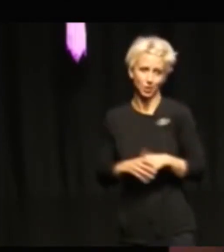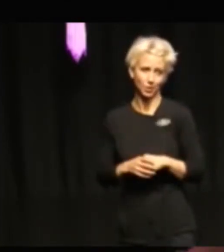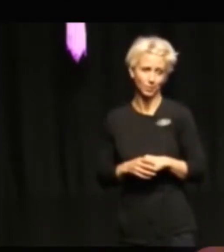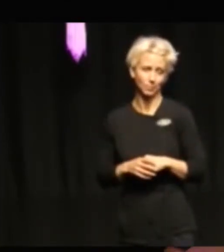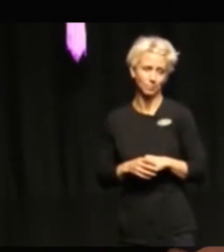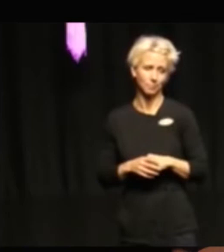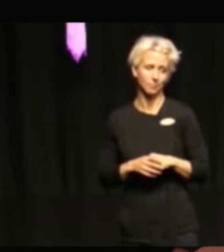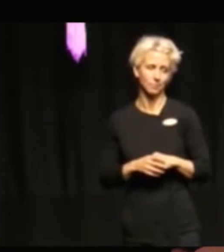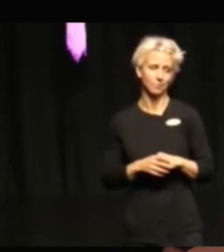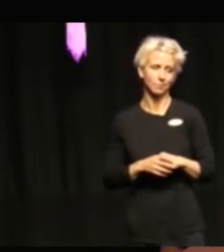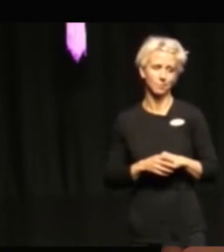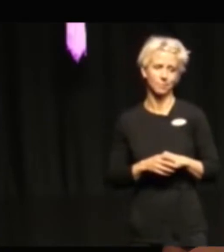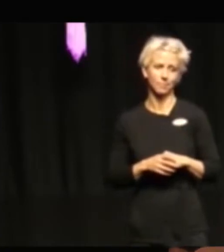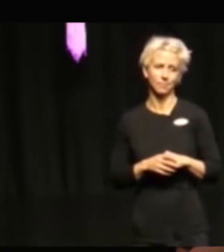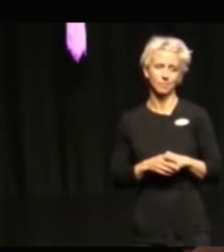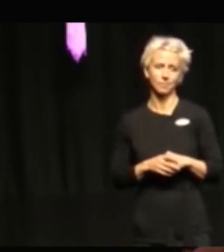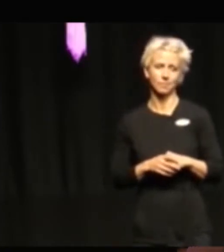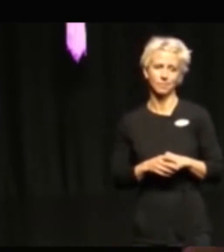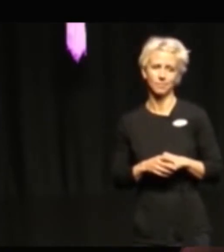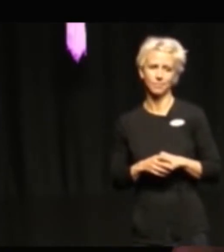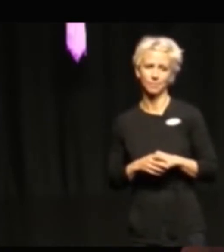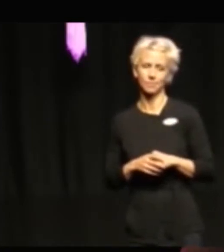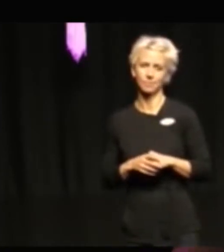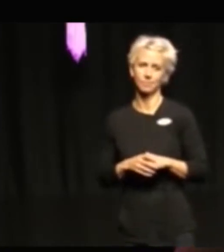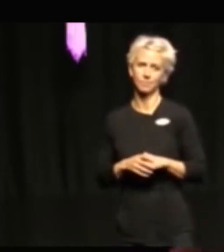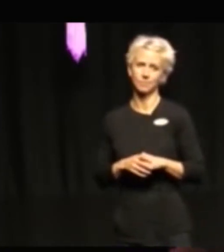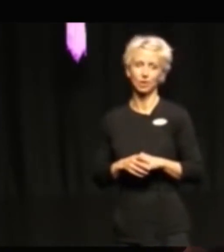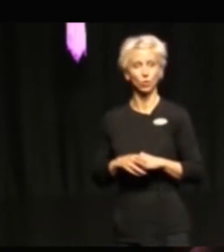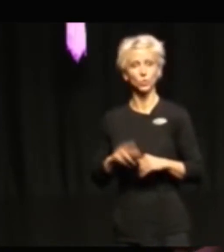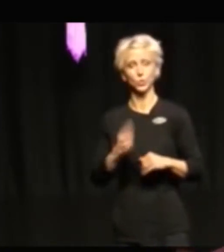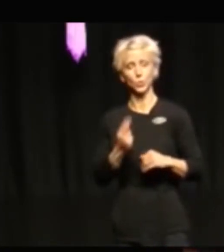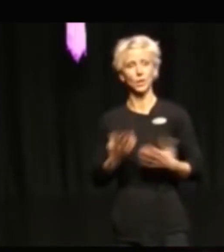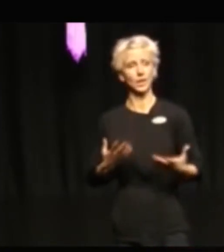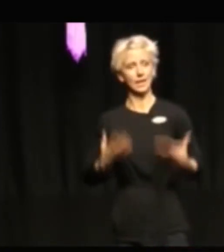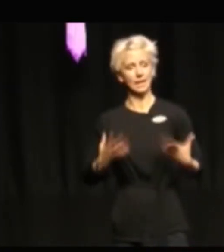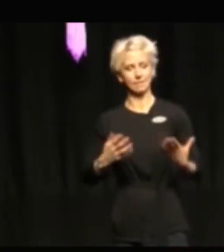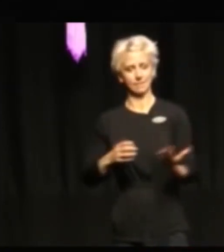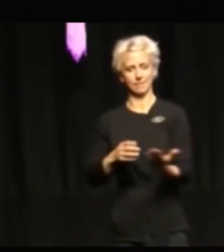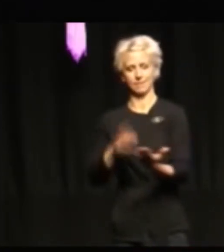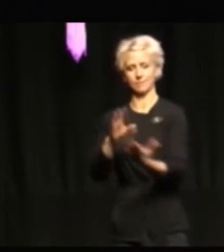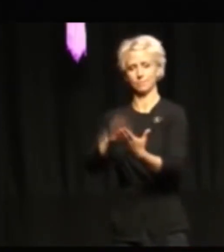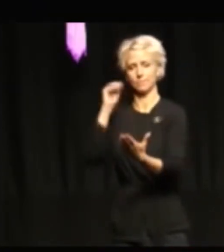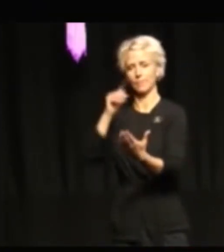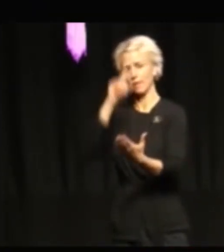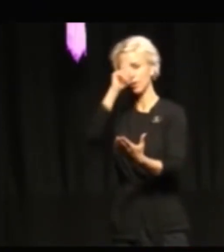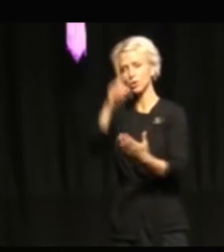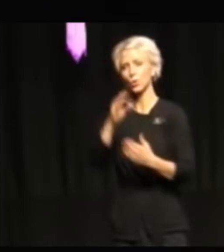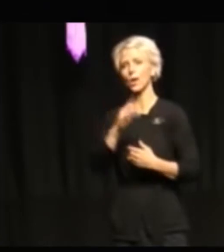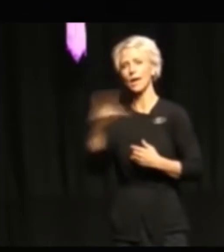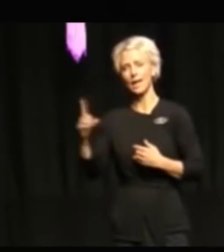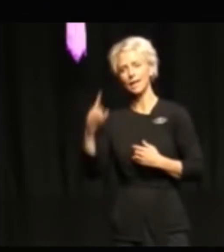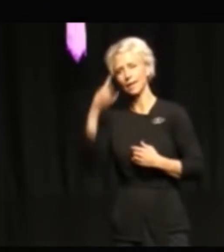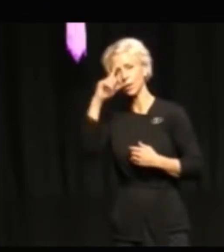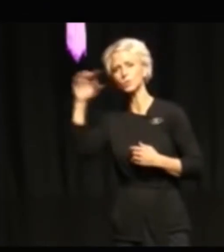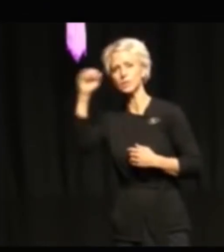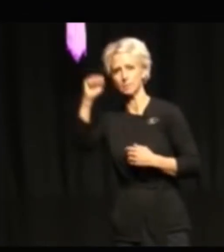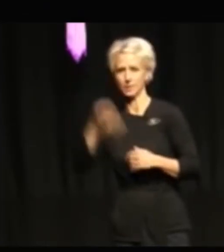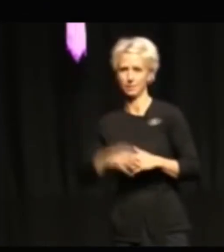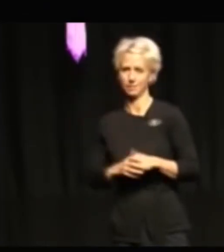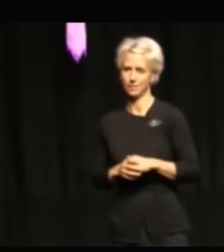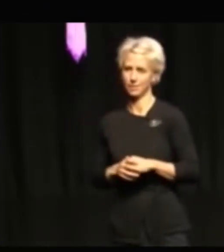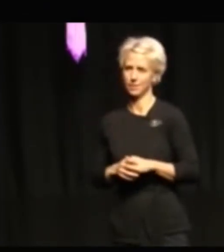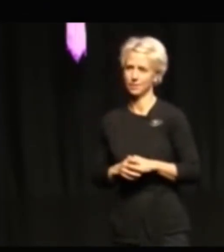summed it up in a very easy way to understand the whole concept. So now this is